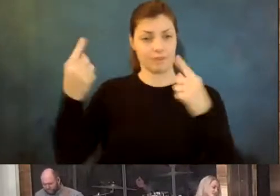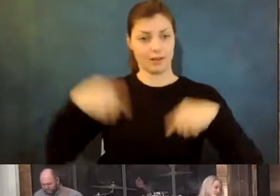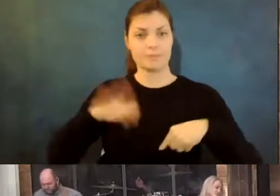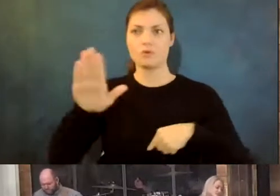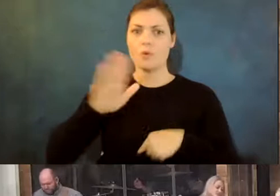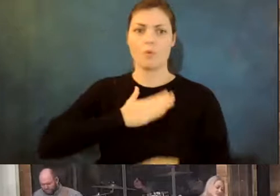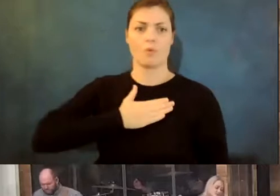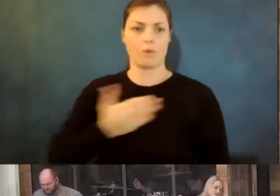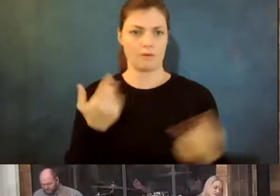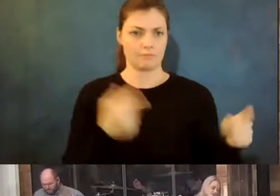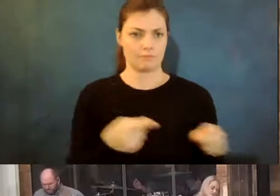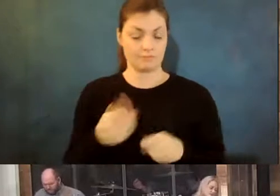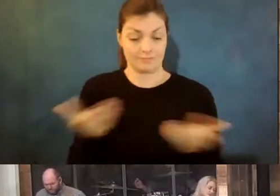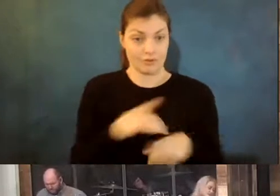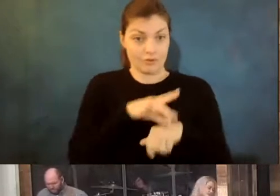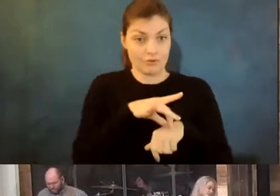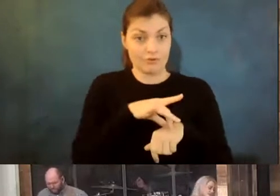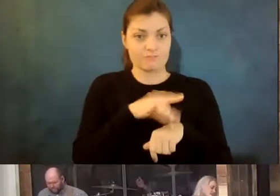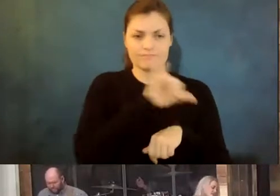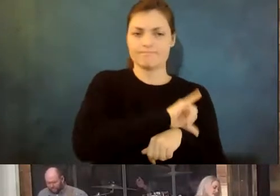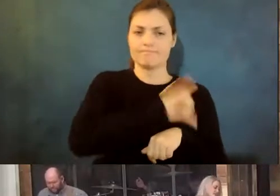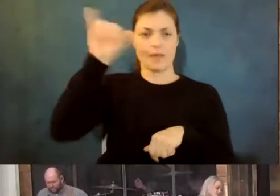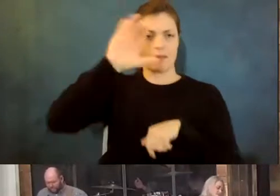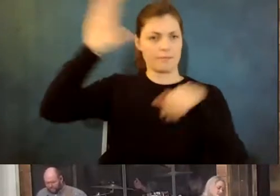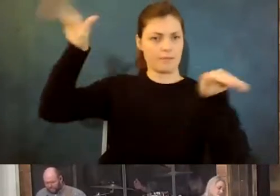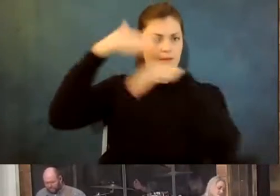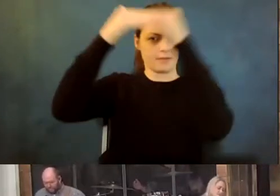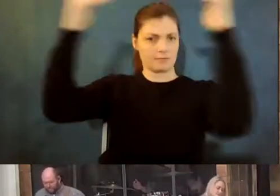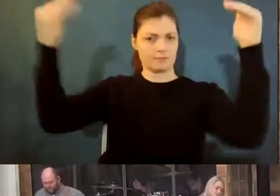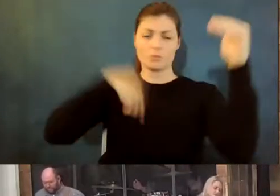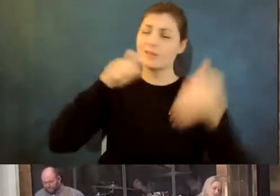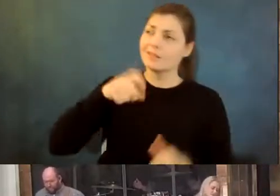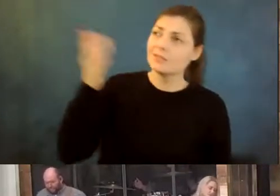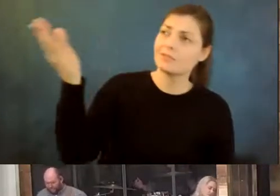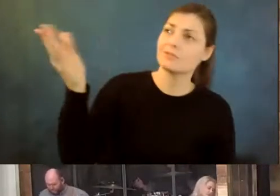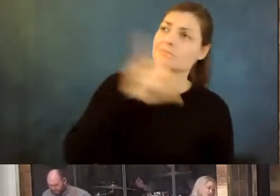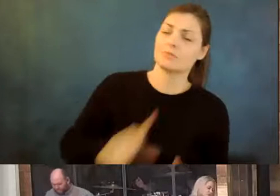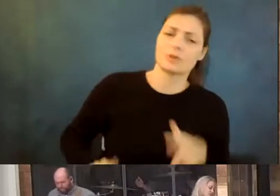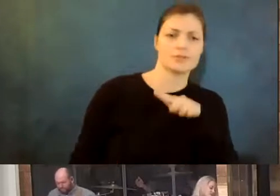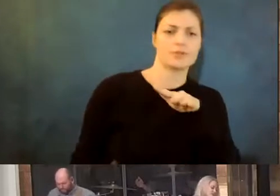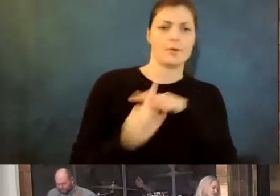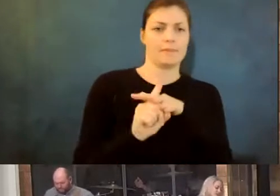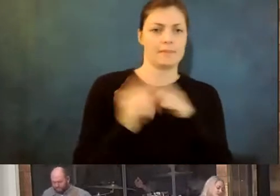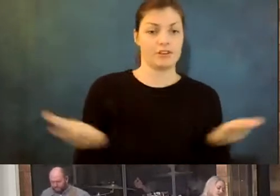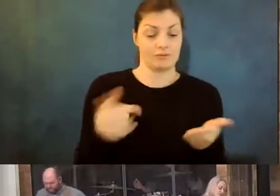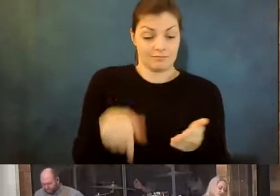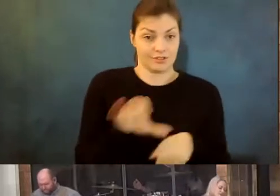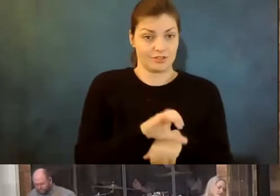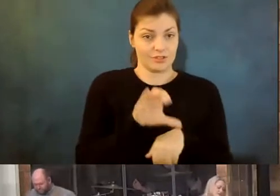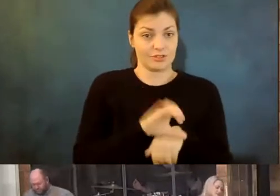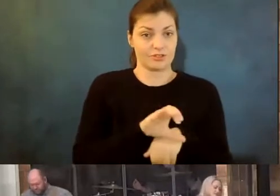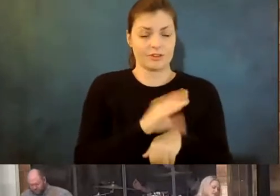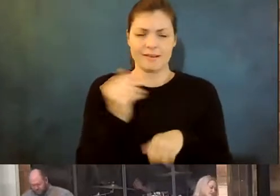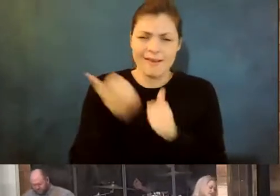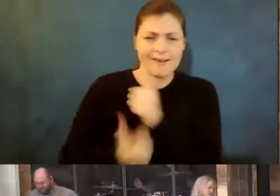will be done on earth as it is in heaven. Lord, we need you. So, Lord, show up here in this church, Lord,